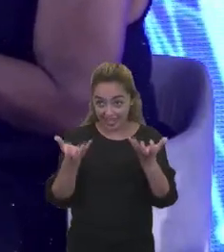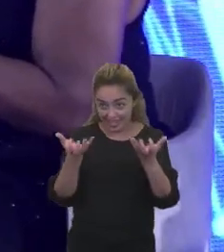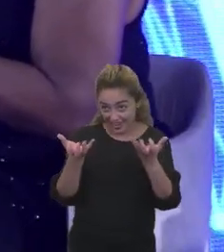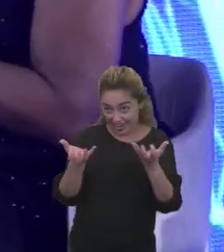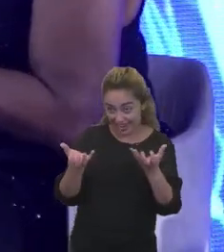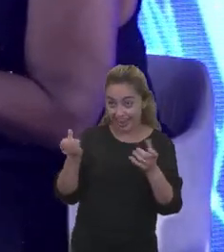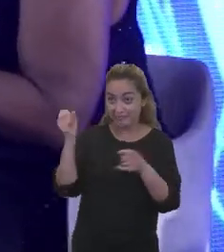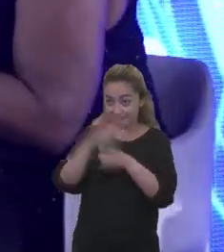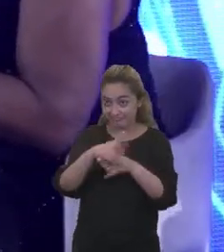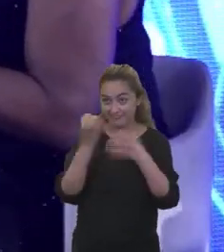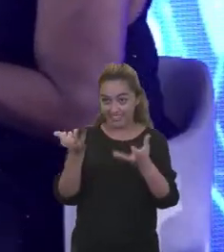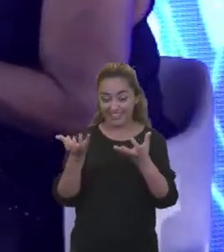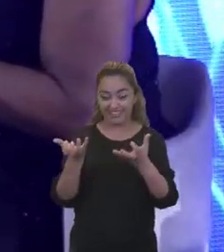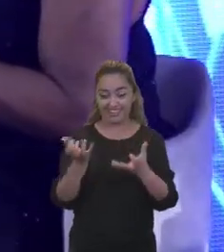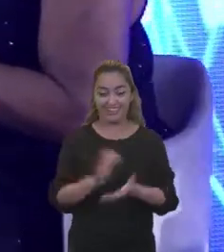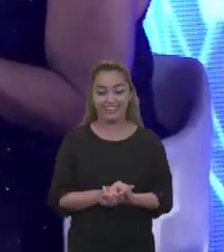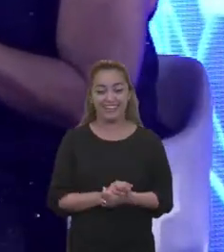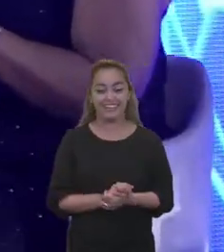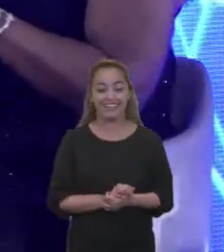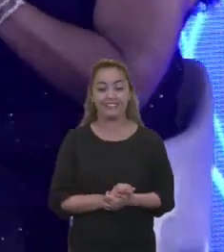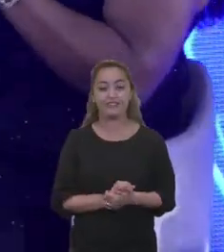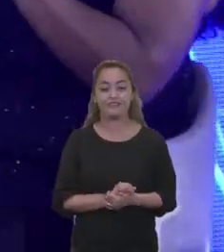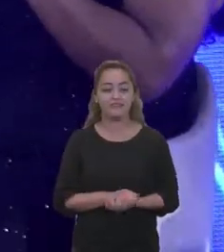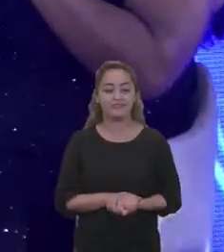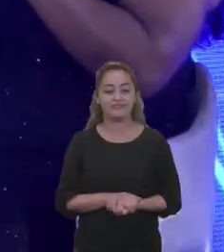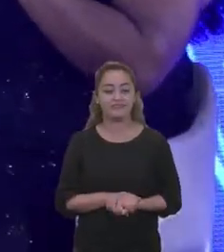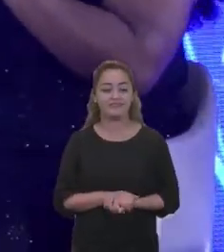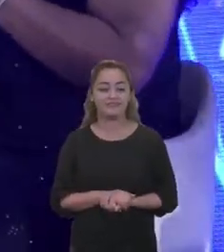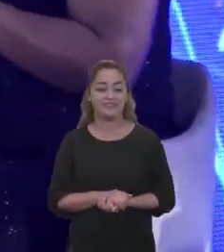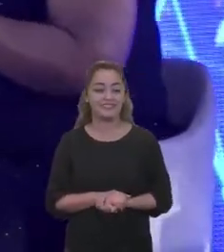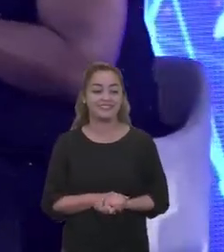we have a good point of argument.